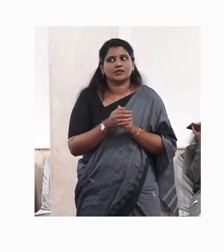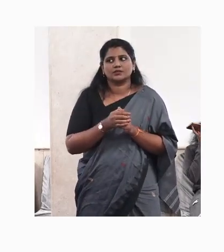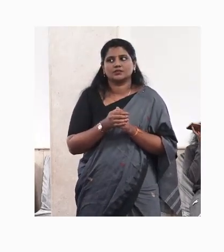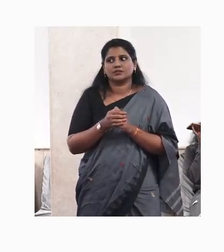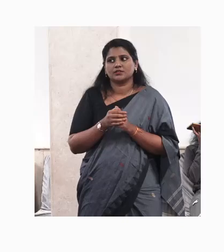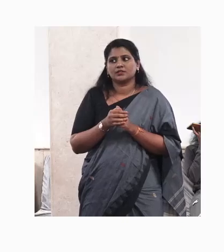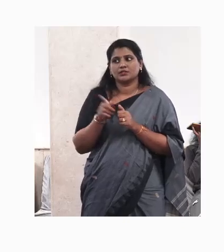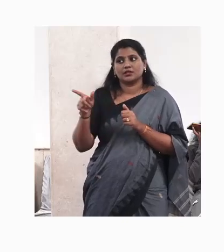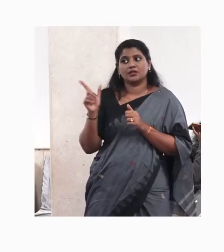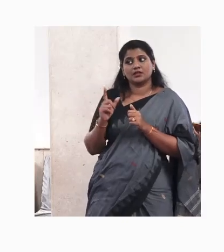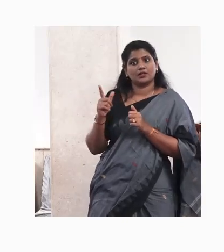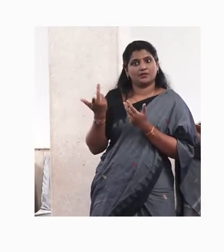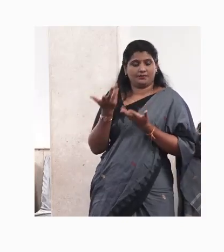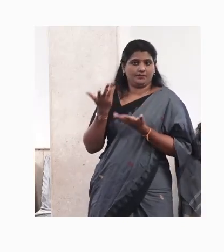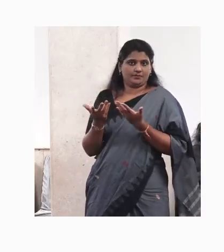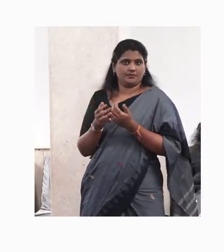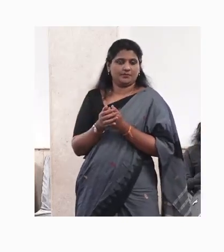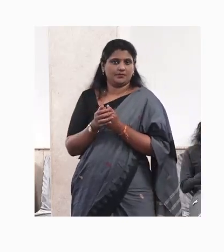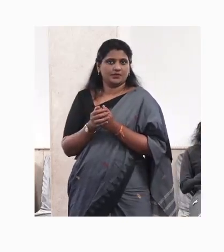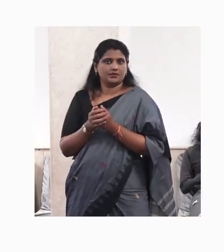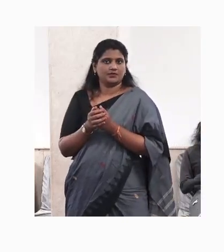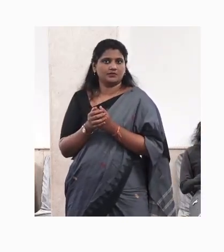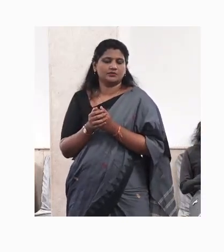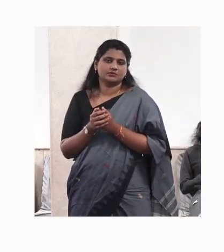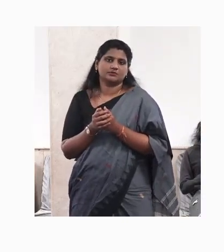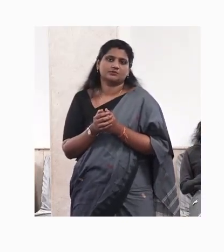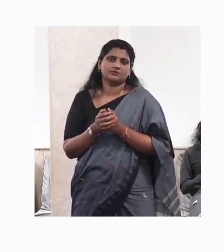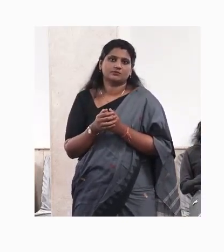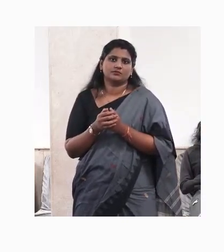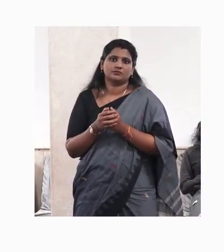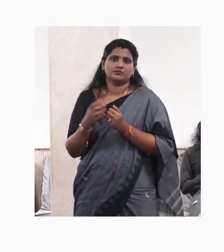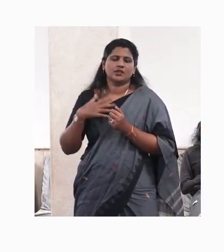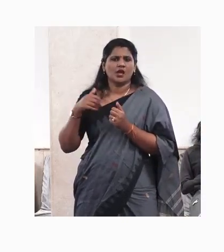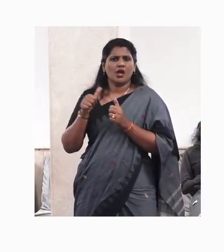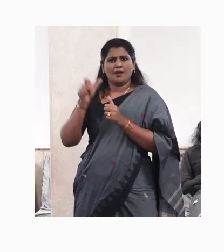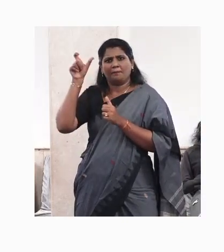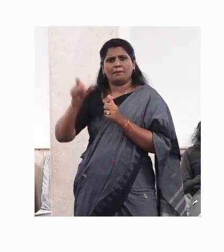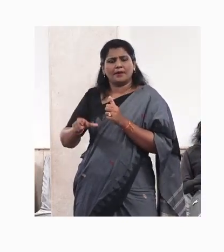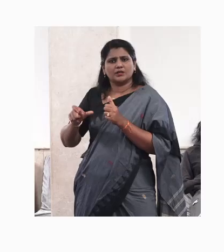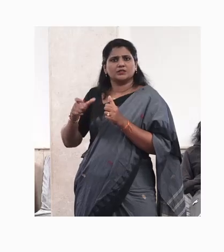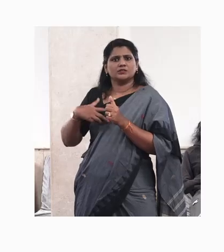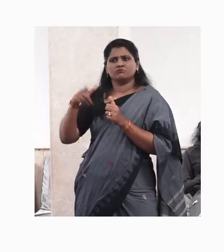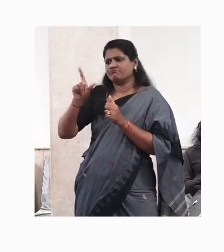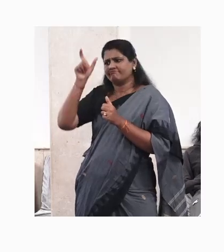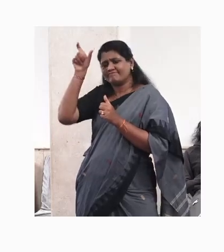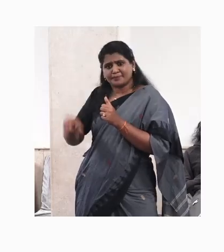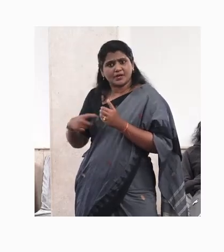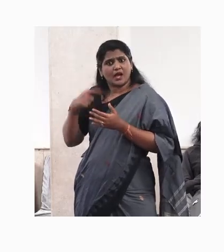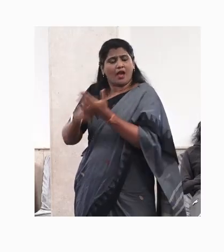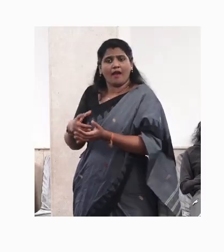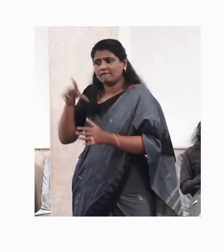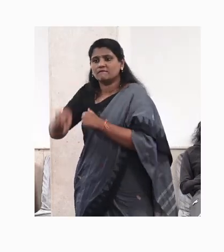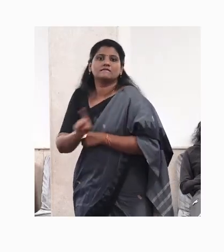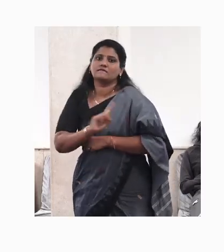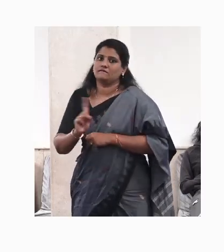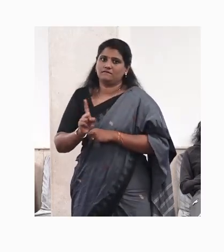this, that perhaps is not an infringement on the individual's rights.